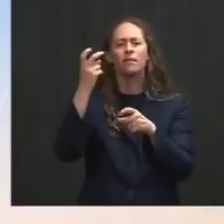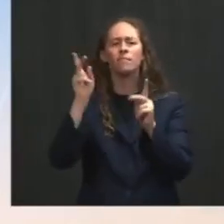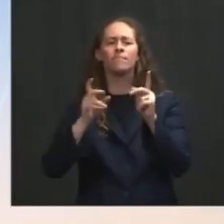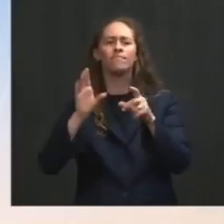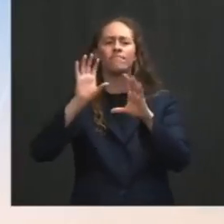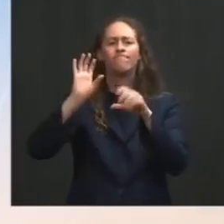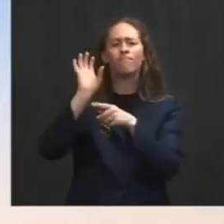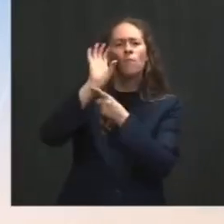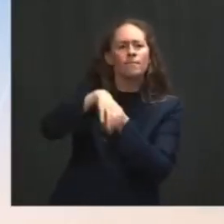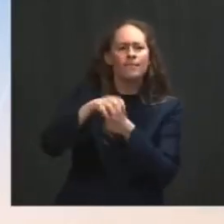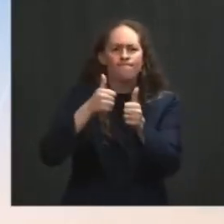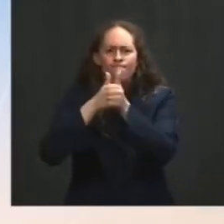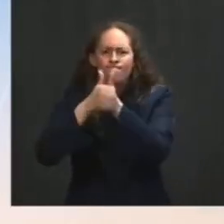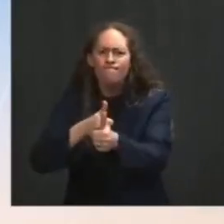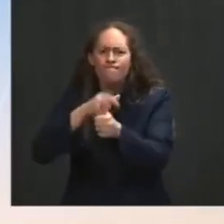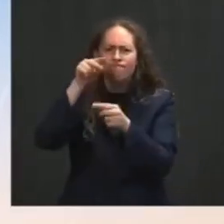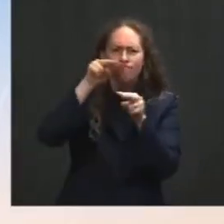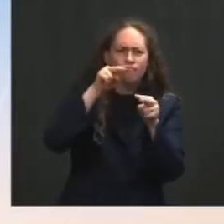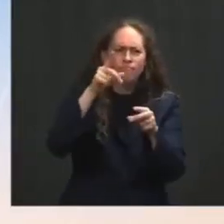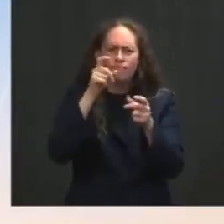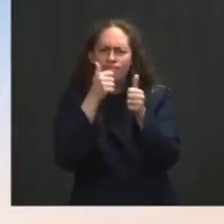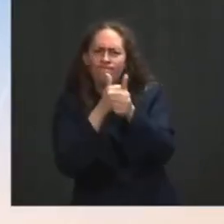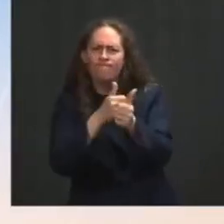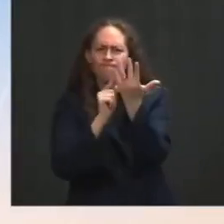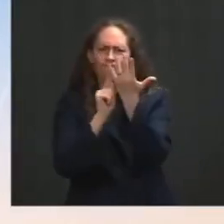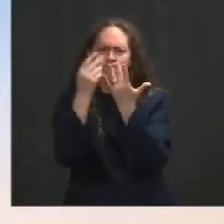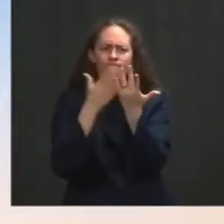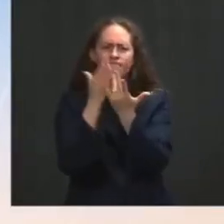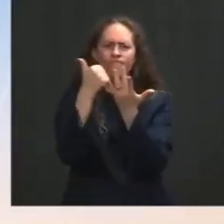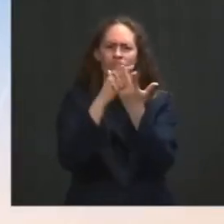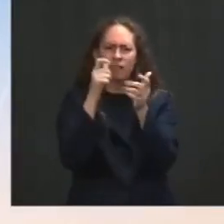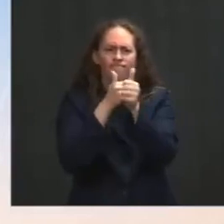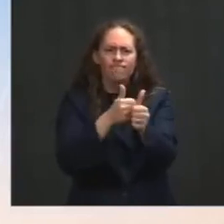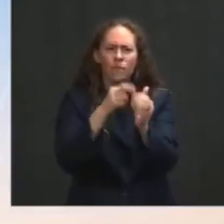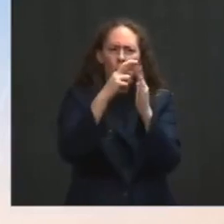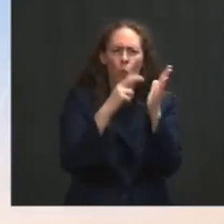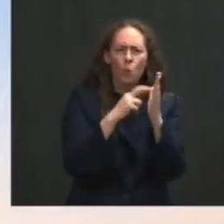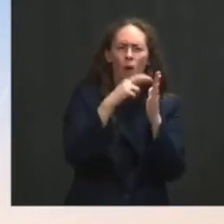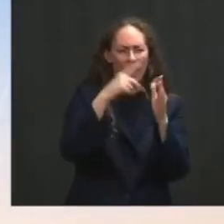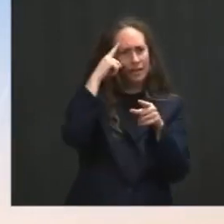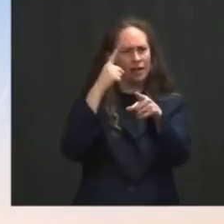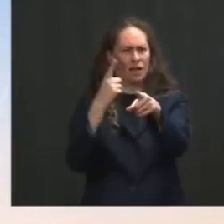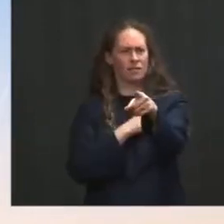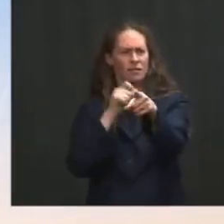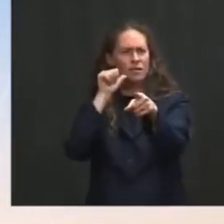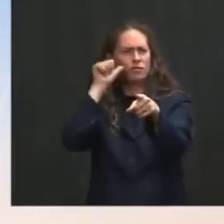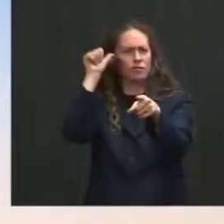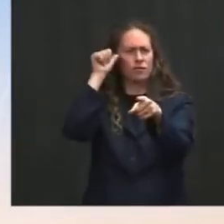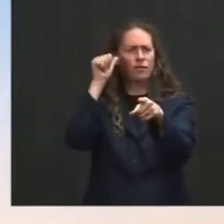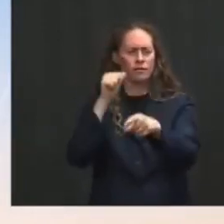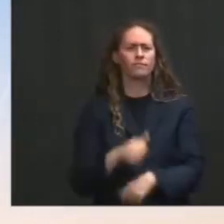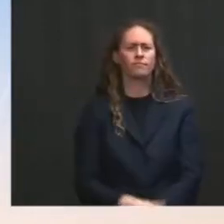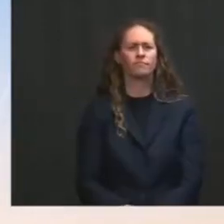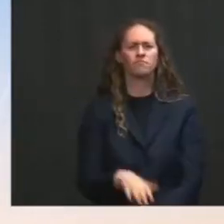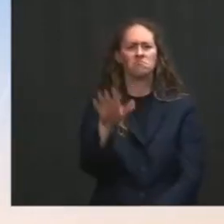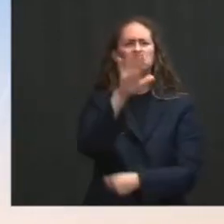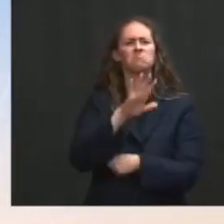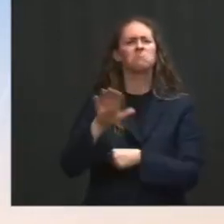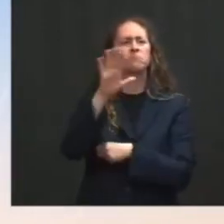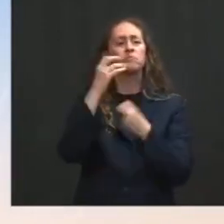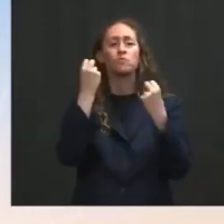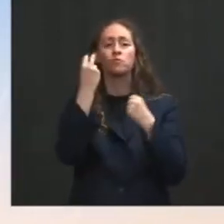provides transparency about the rules. So I think this was a question asked before, there's about 12 people who are producing 65%